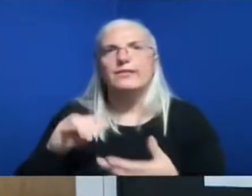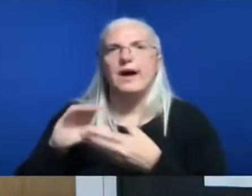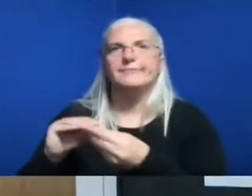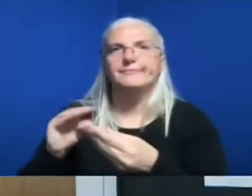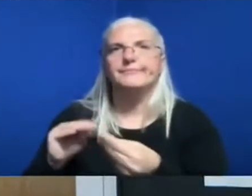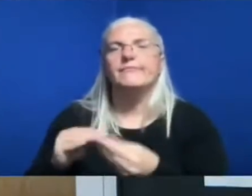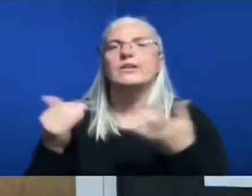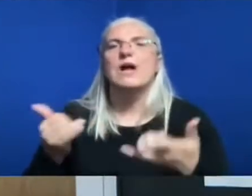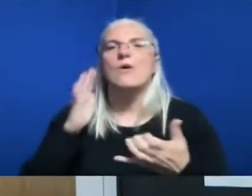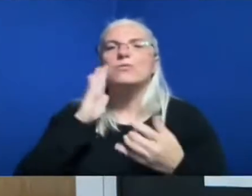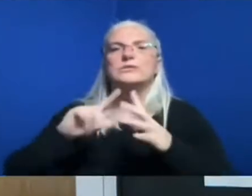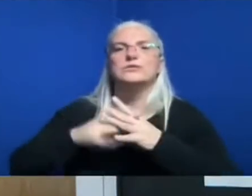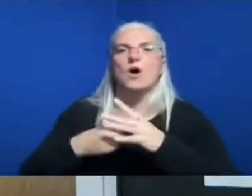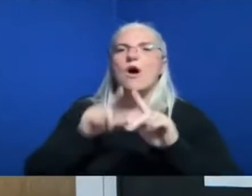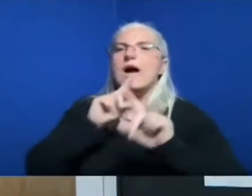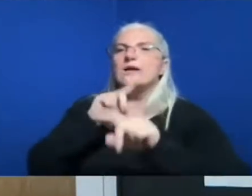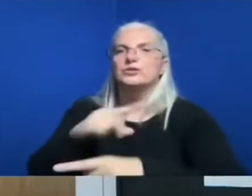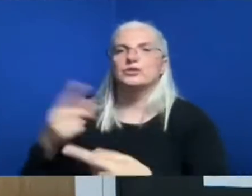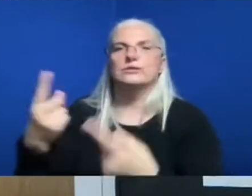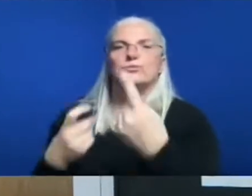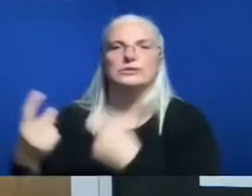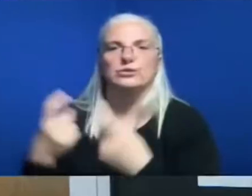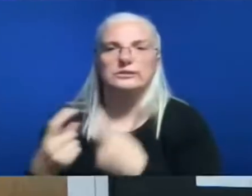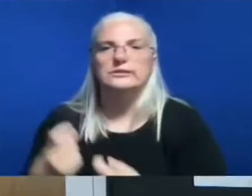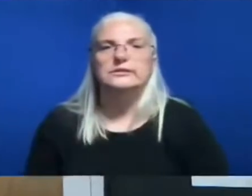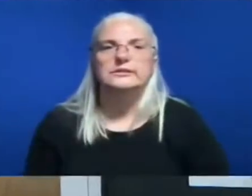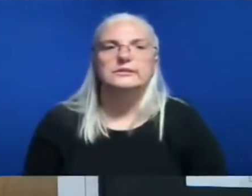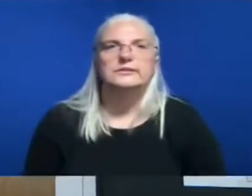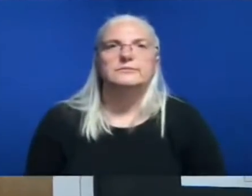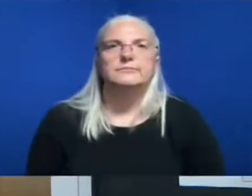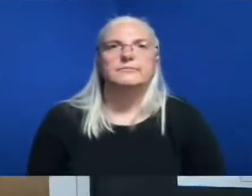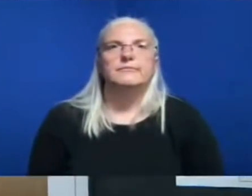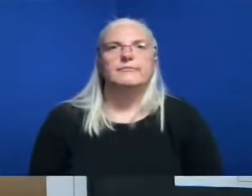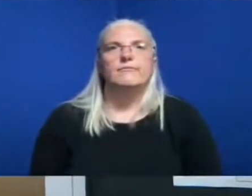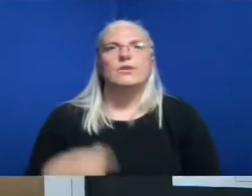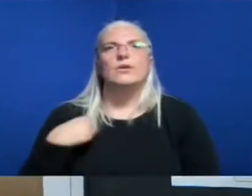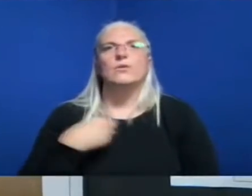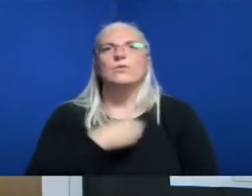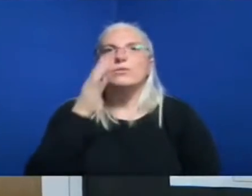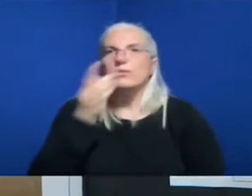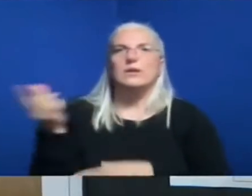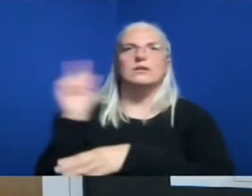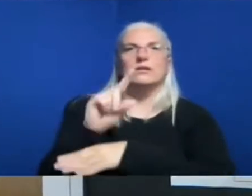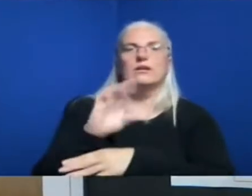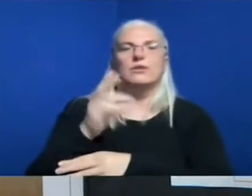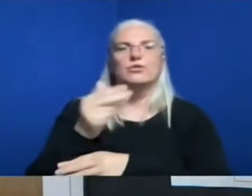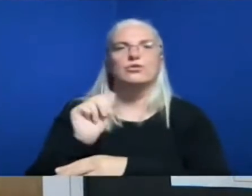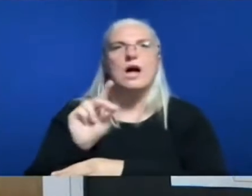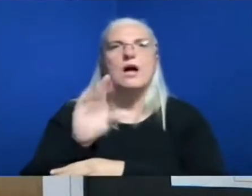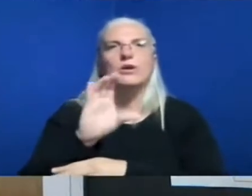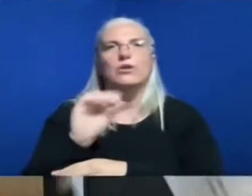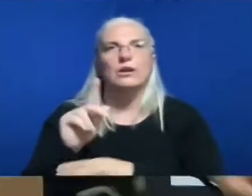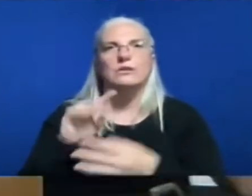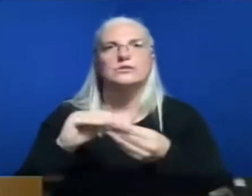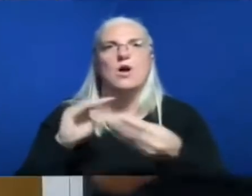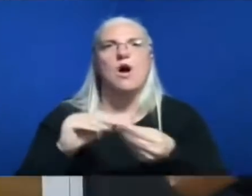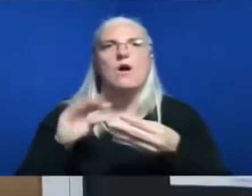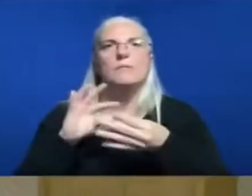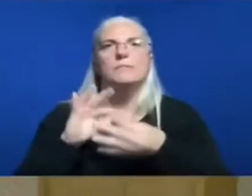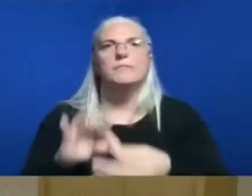We're going to have our Operations Section Chief, Chad Cook, come up, and he's going to talk about Kronberg and Portola.